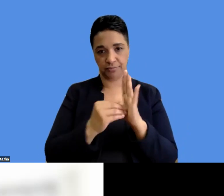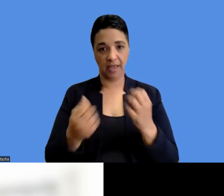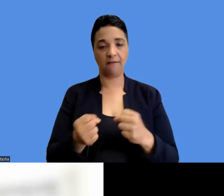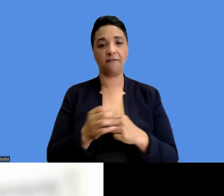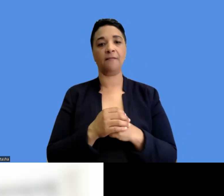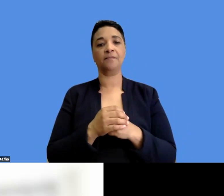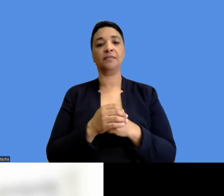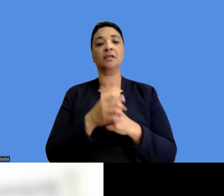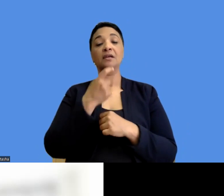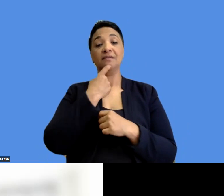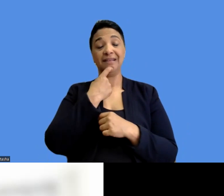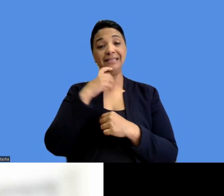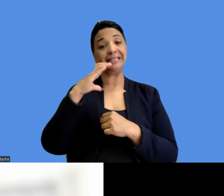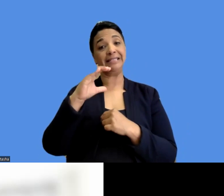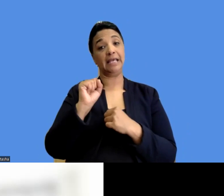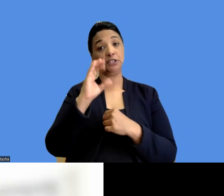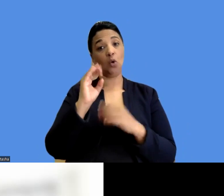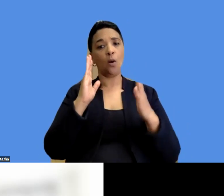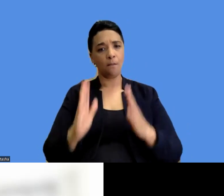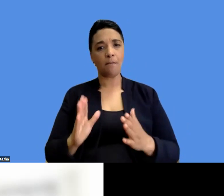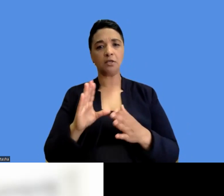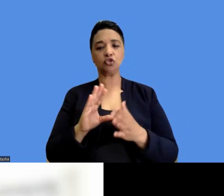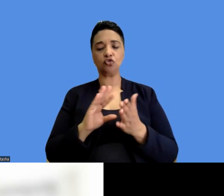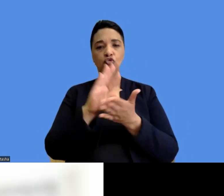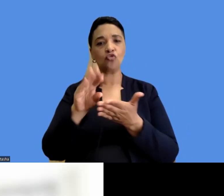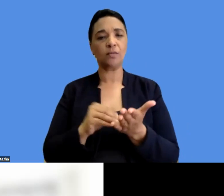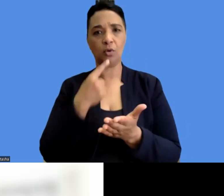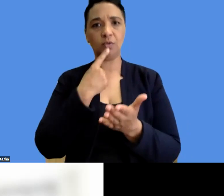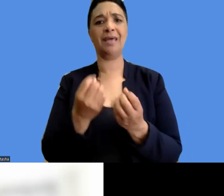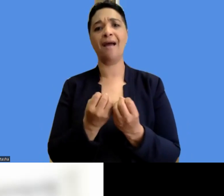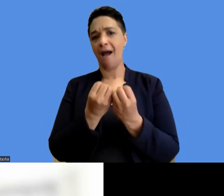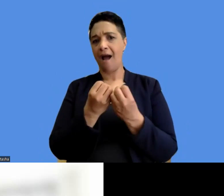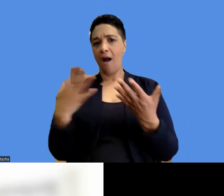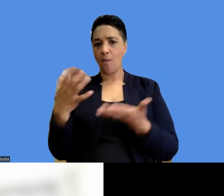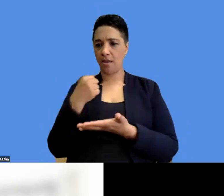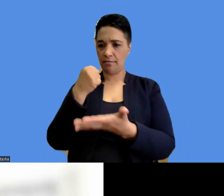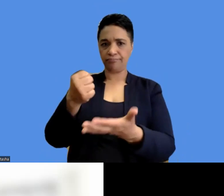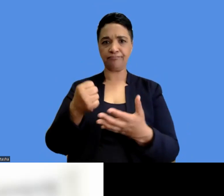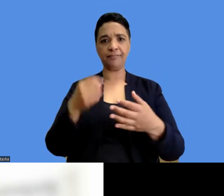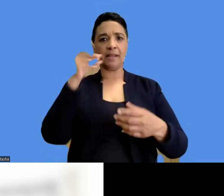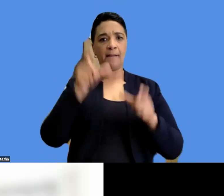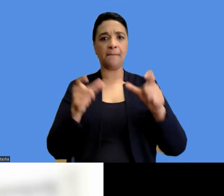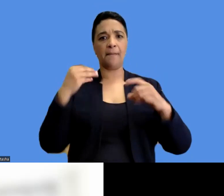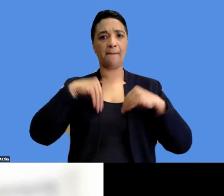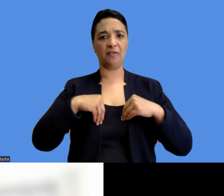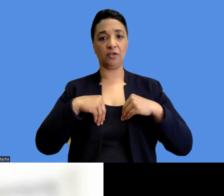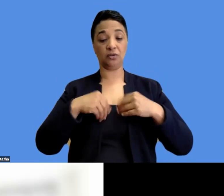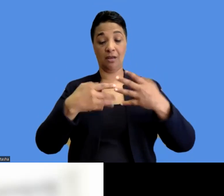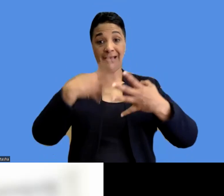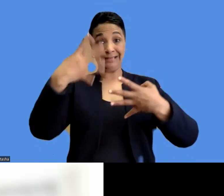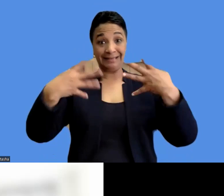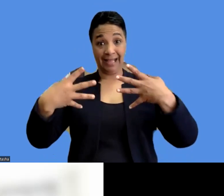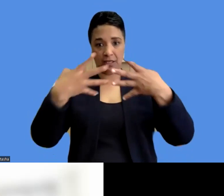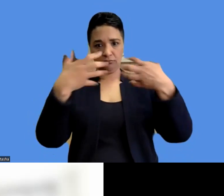fund, they have to report their beneficiary data, disaggregated by disability. And then to be coordinated, more